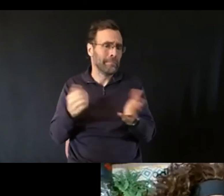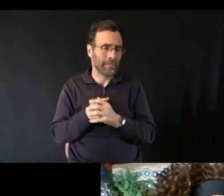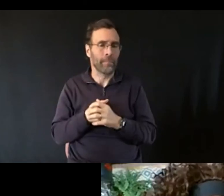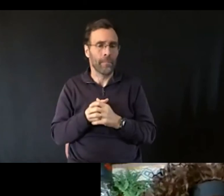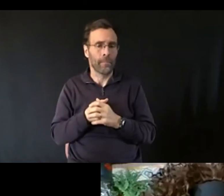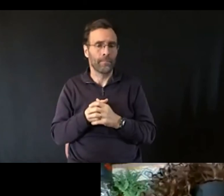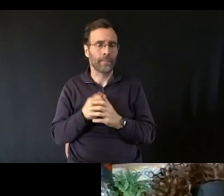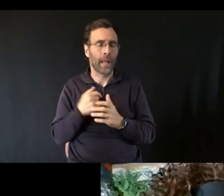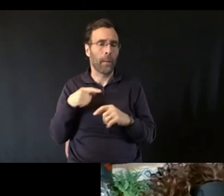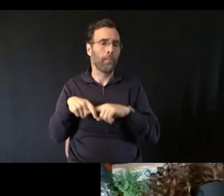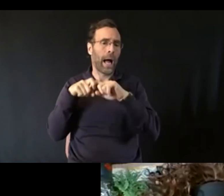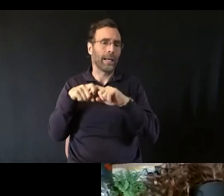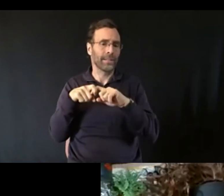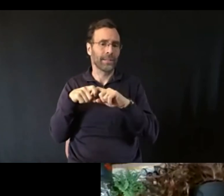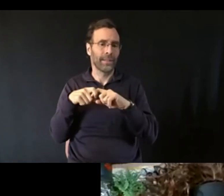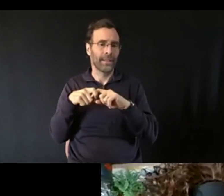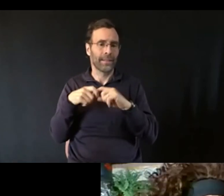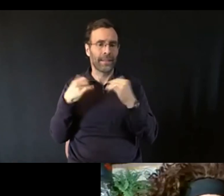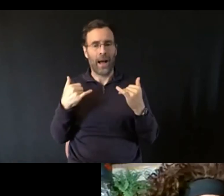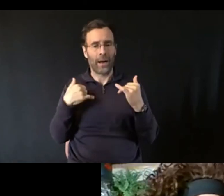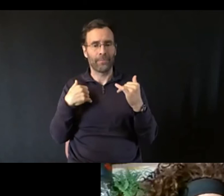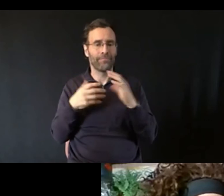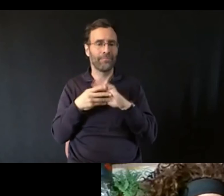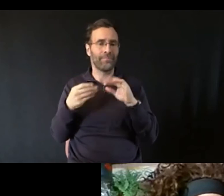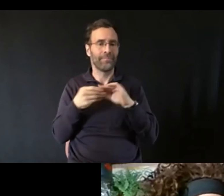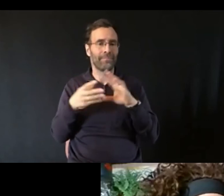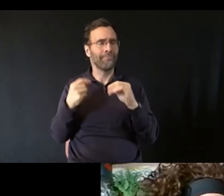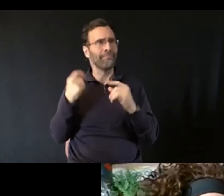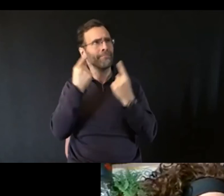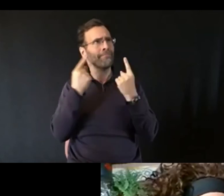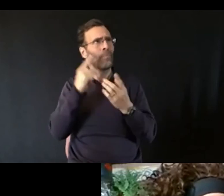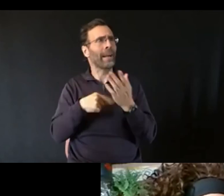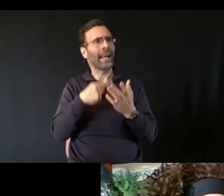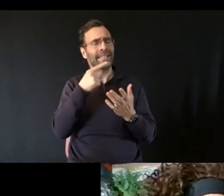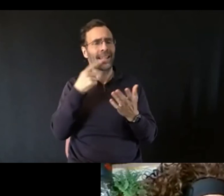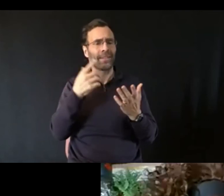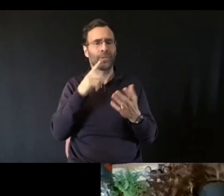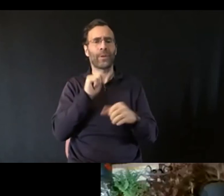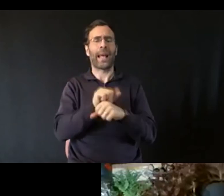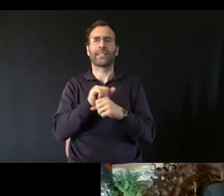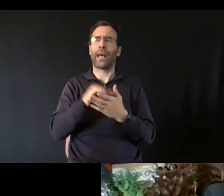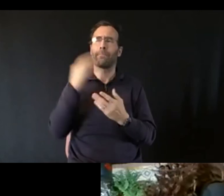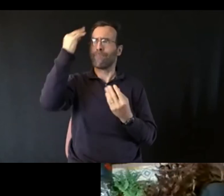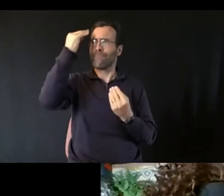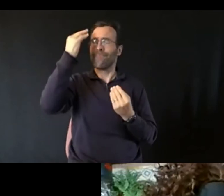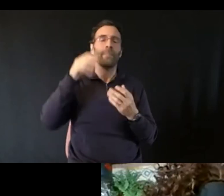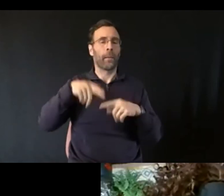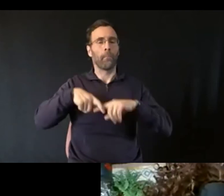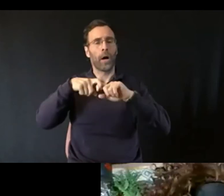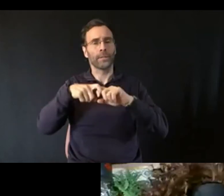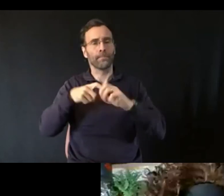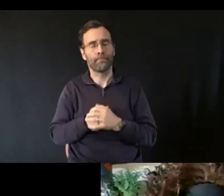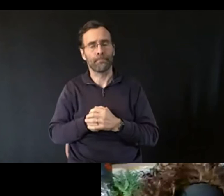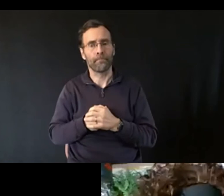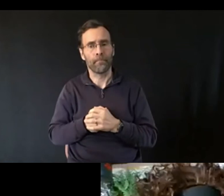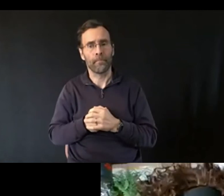just going to pause there because now I'm sort of discerning what I just said and the realities of that. So let me pause. Thank you.